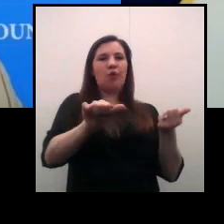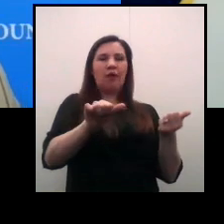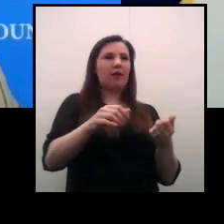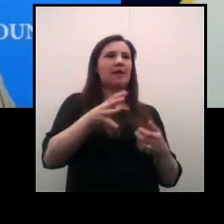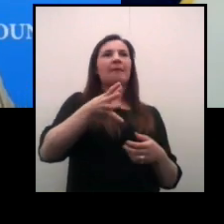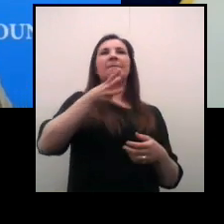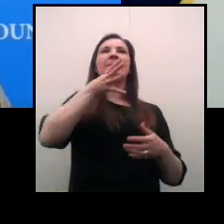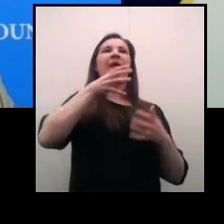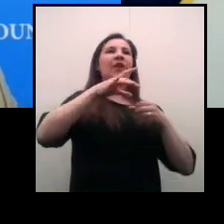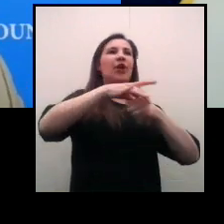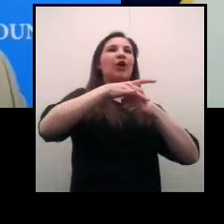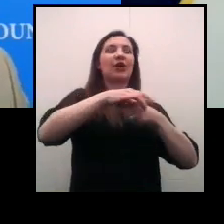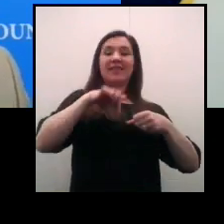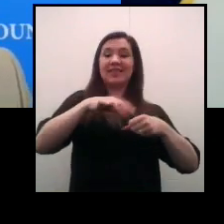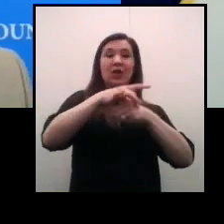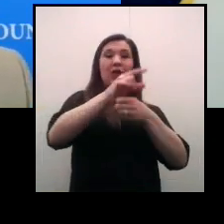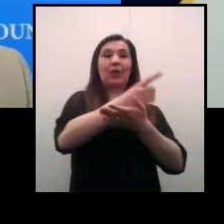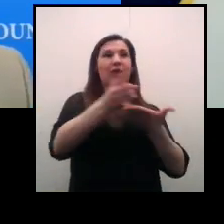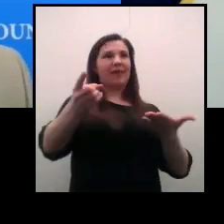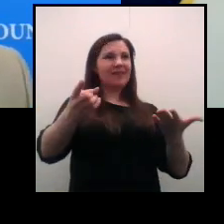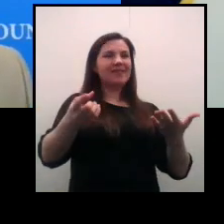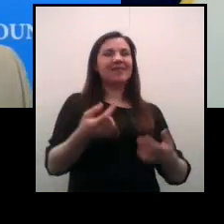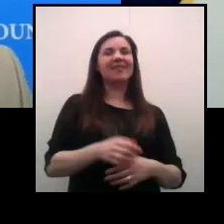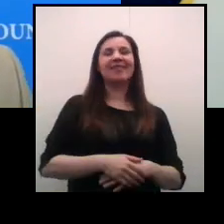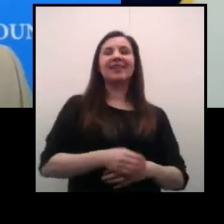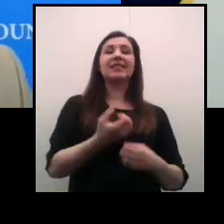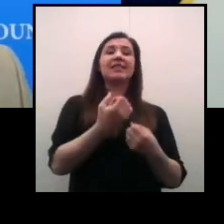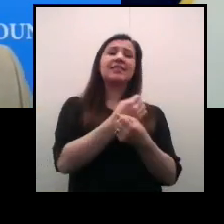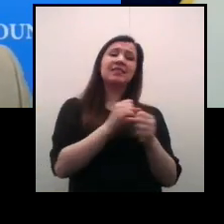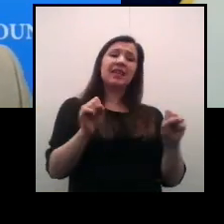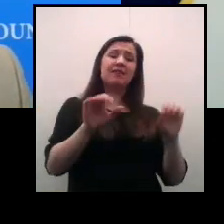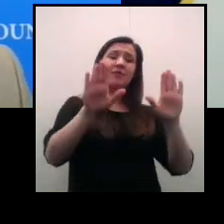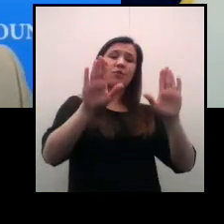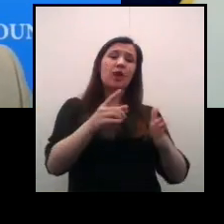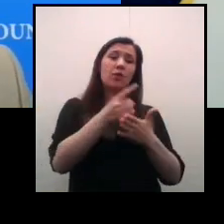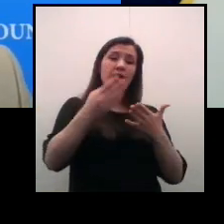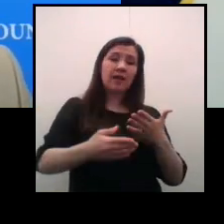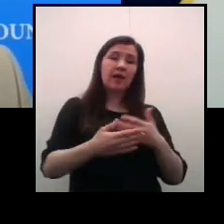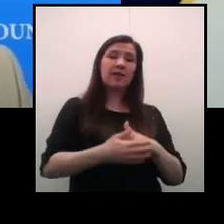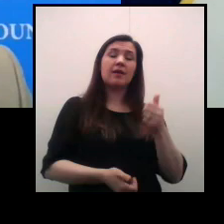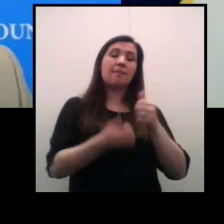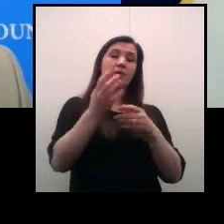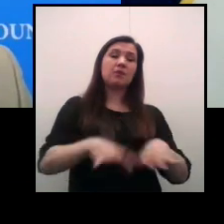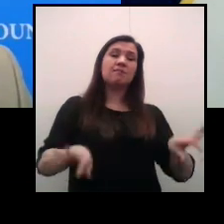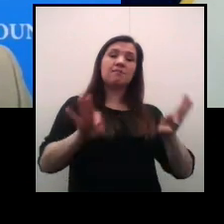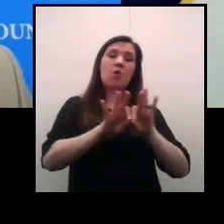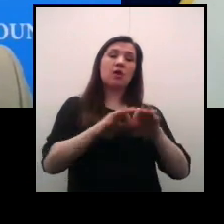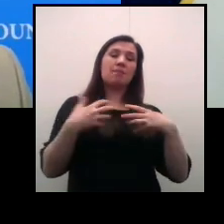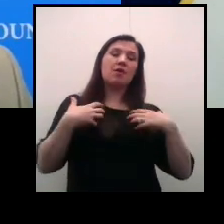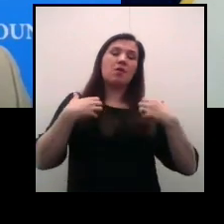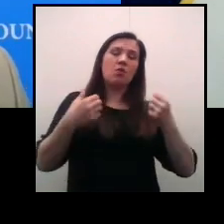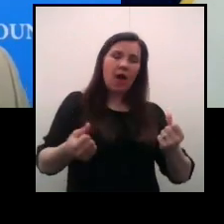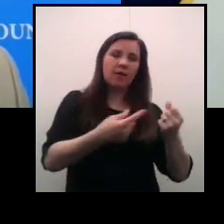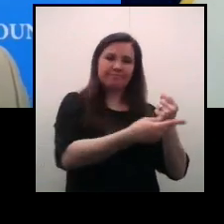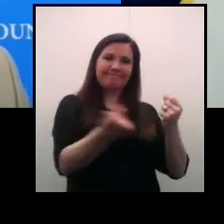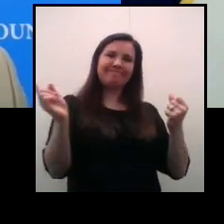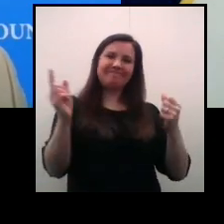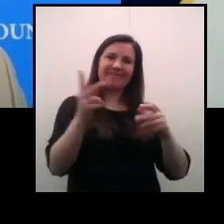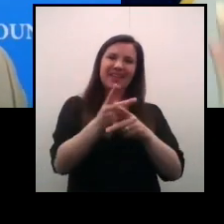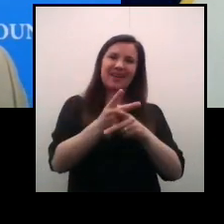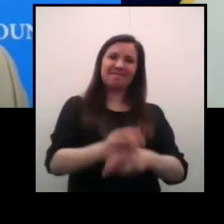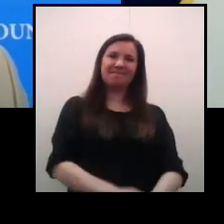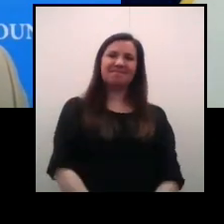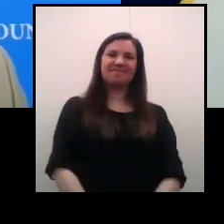Week. And may you have a safe and great weekend, and most importantly, be well all. Take care.